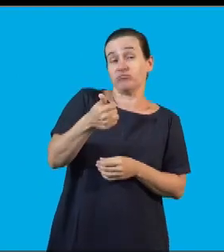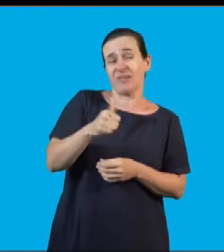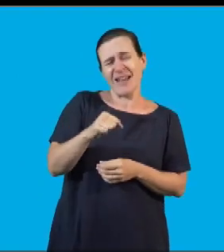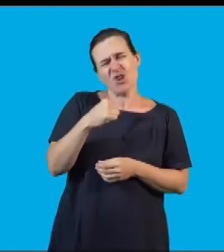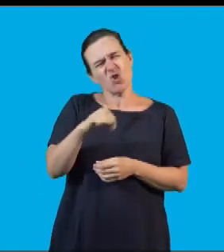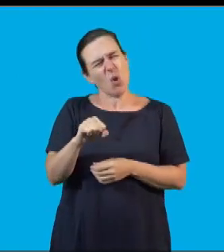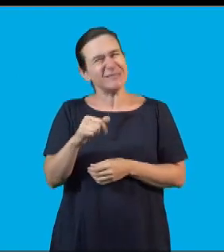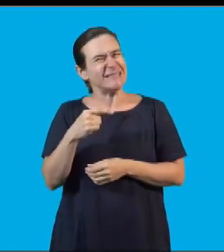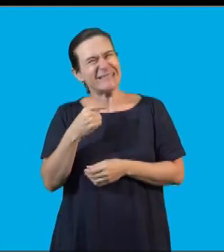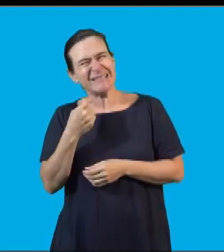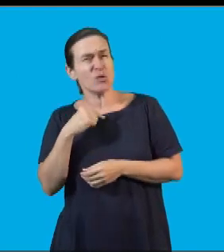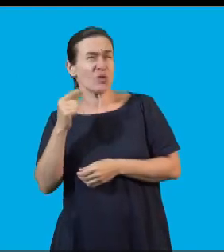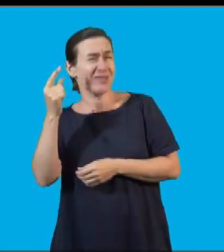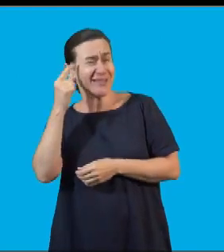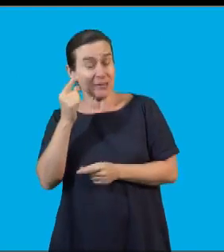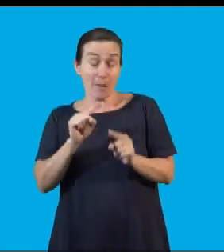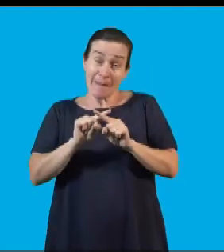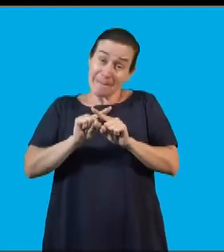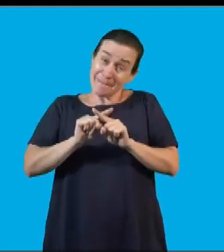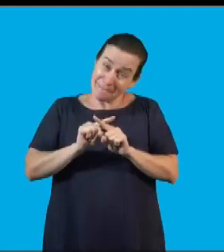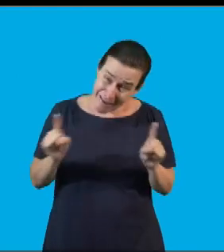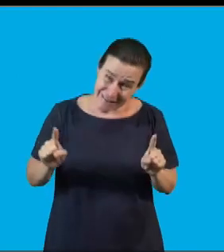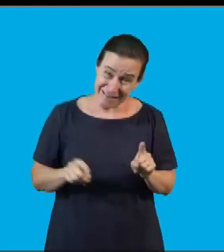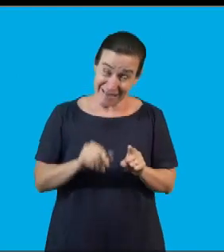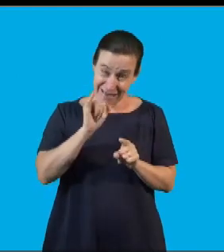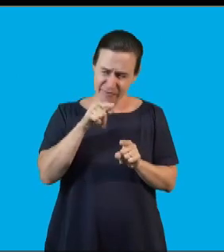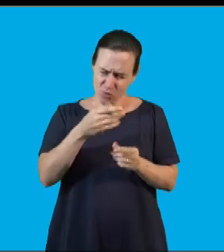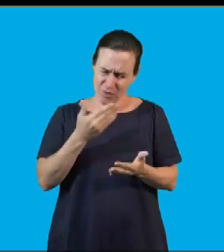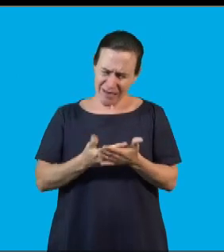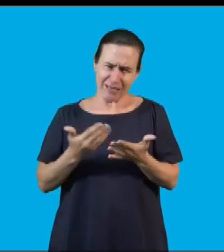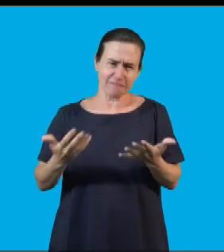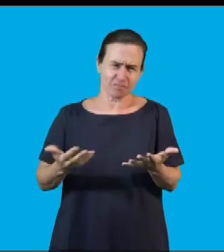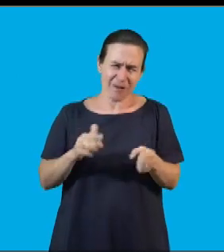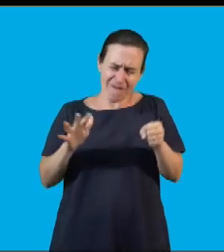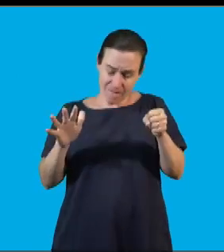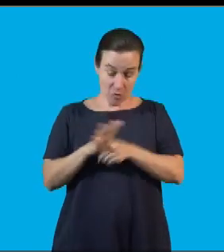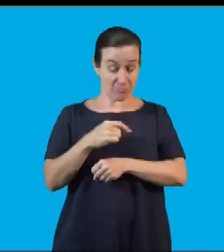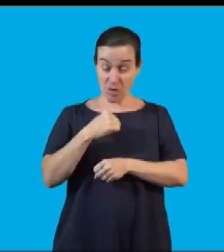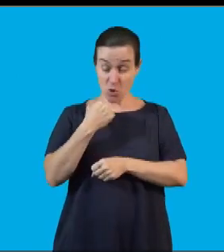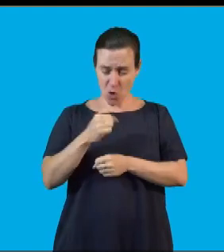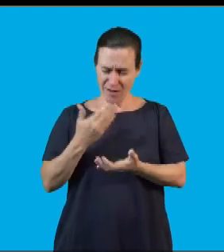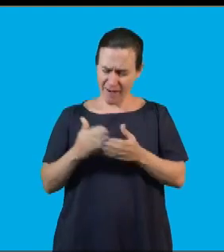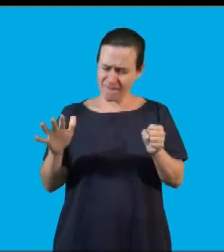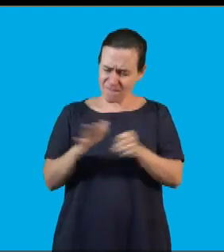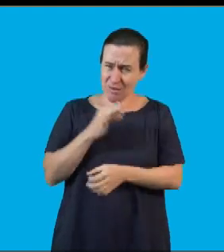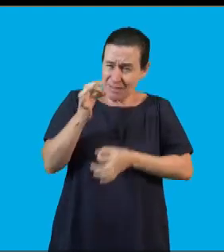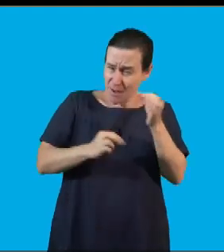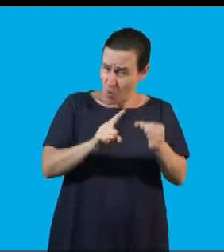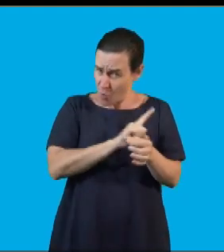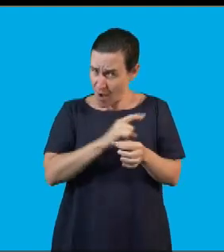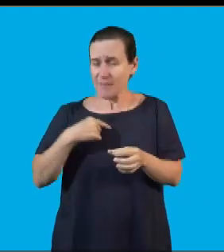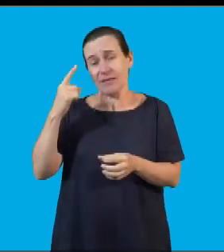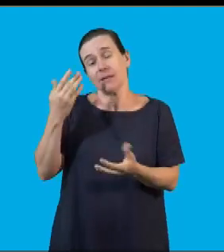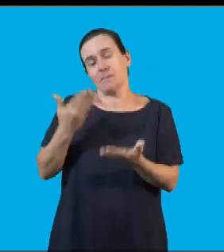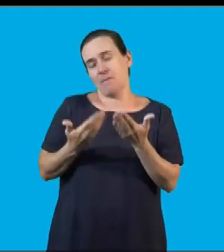no answer is unlikely, but it will be credited if it is valid and we can